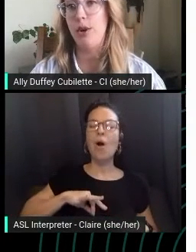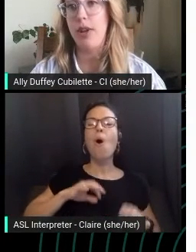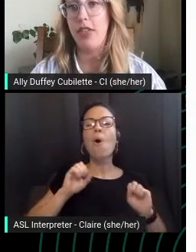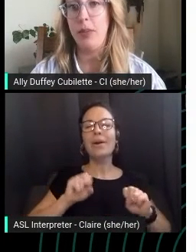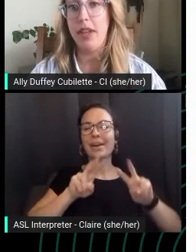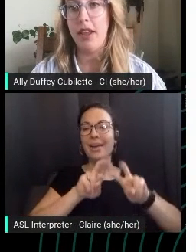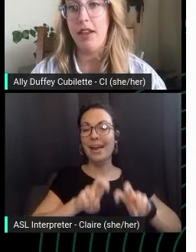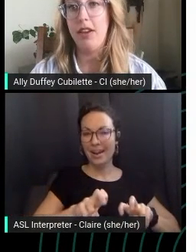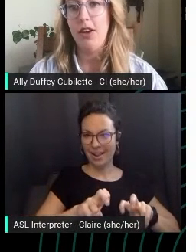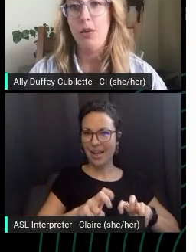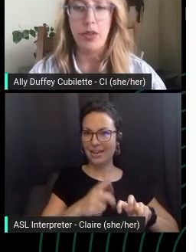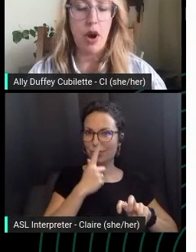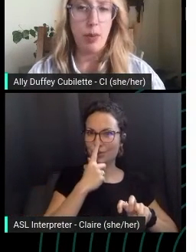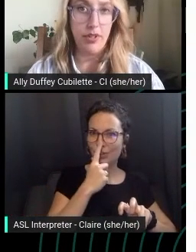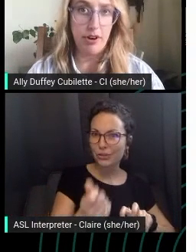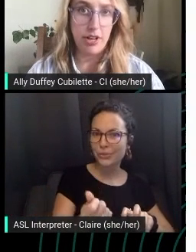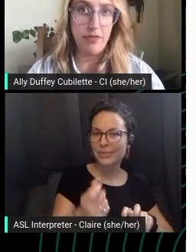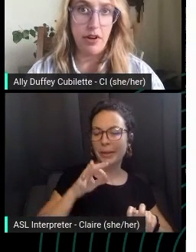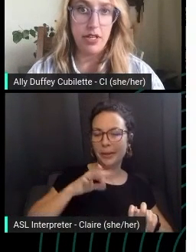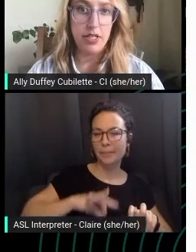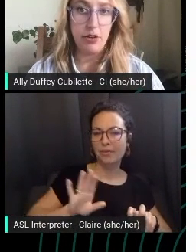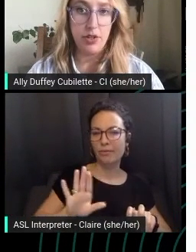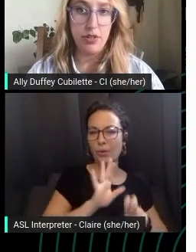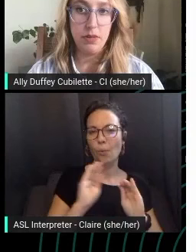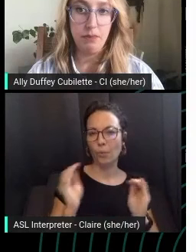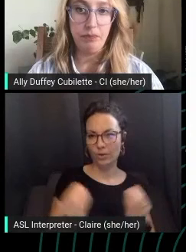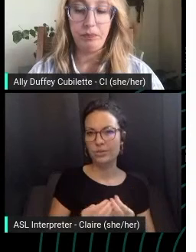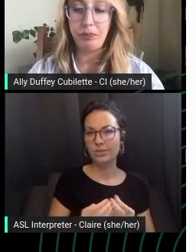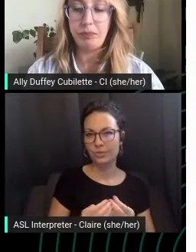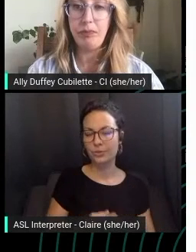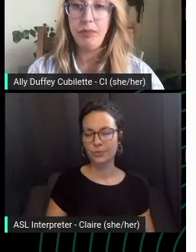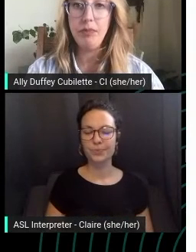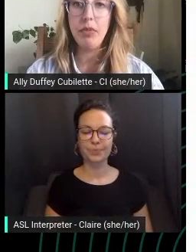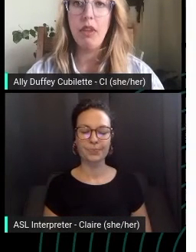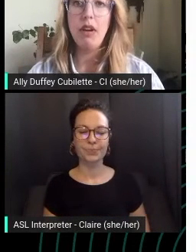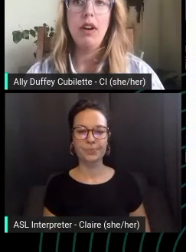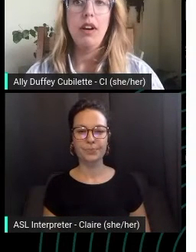I showed at the beginning with the popularity of various sections.